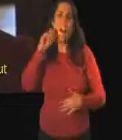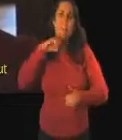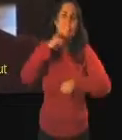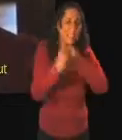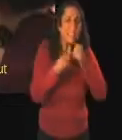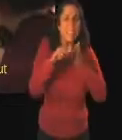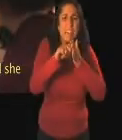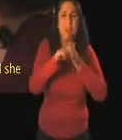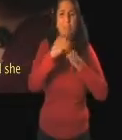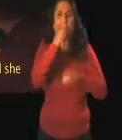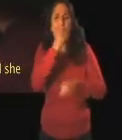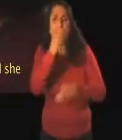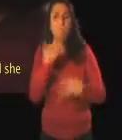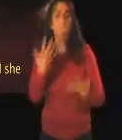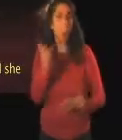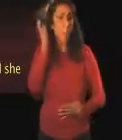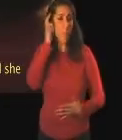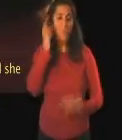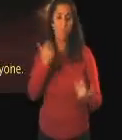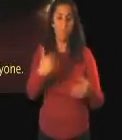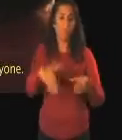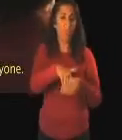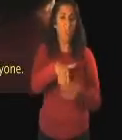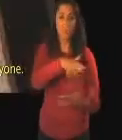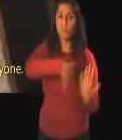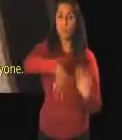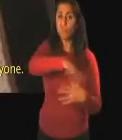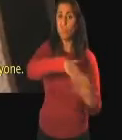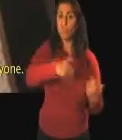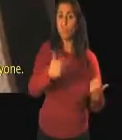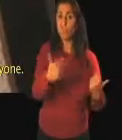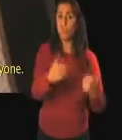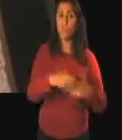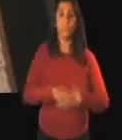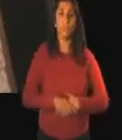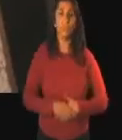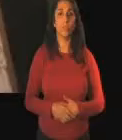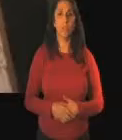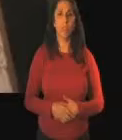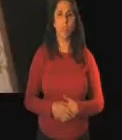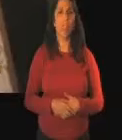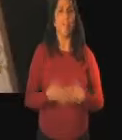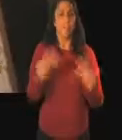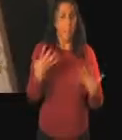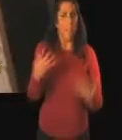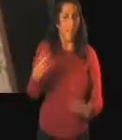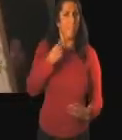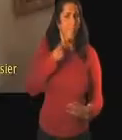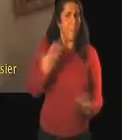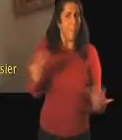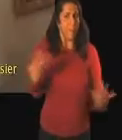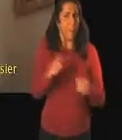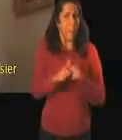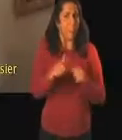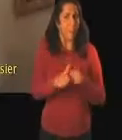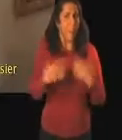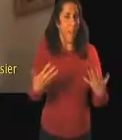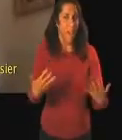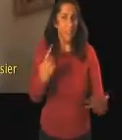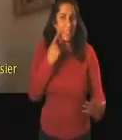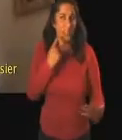she would have struggled with hearing aids. Now the implant is a lot better and she can be more interactive with everyone. Definitely than what she said, you know,